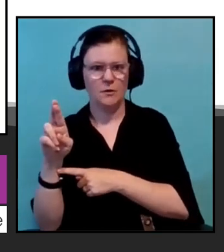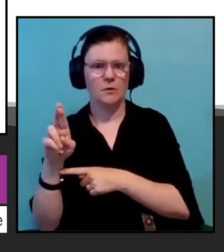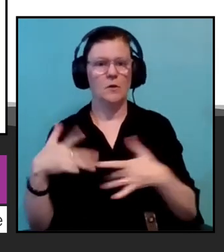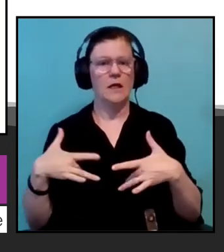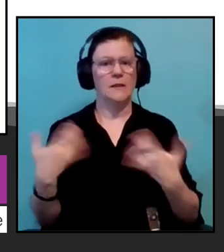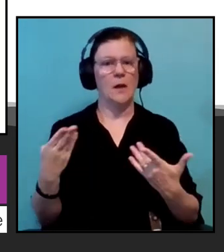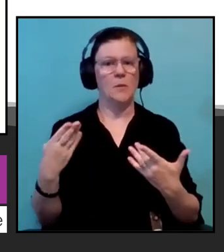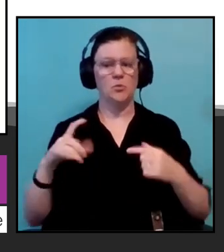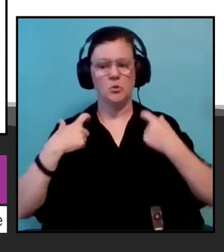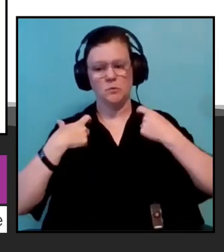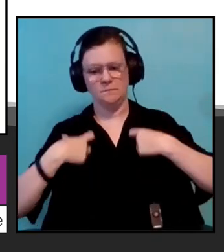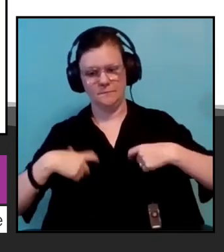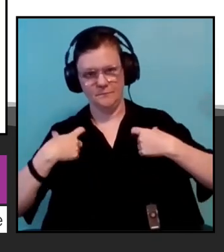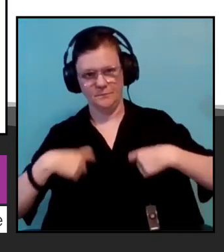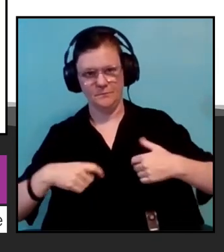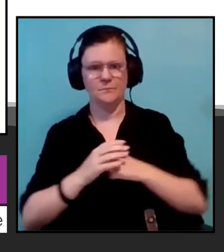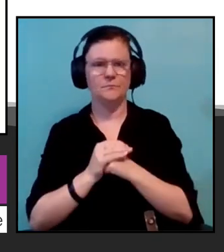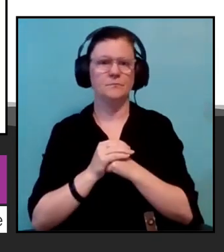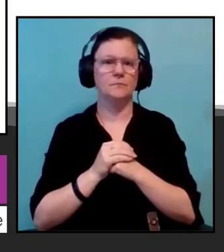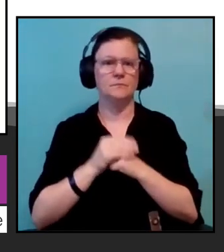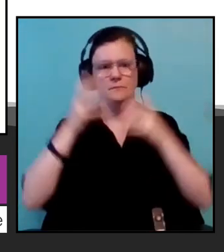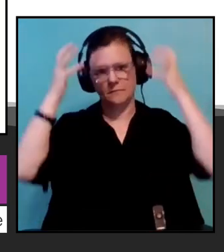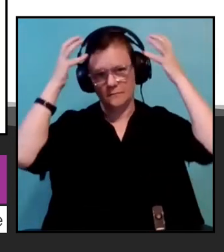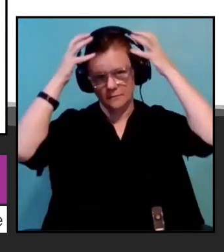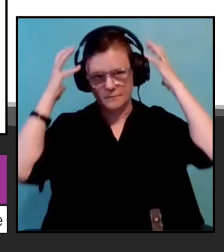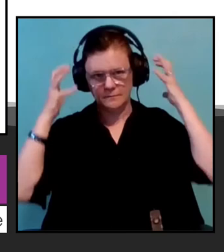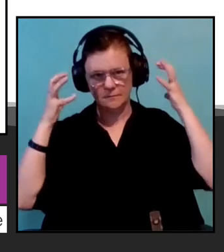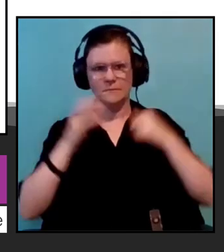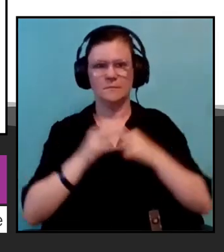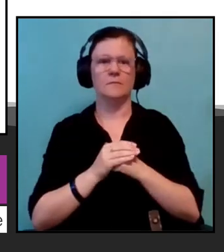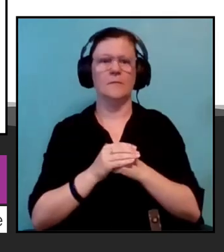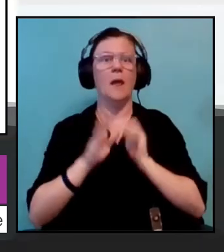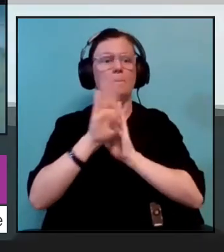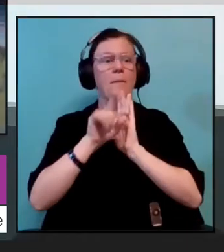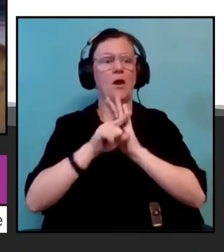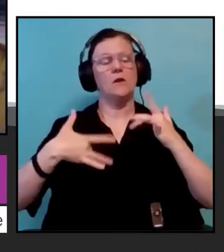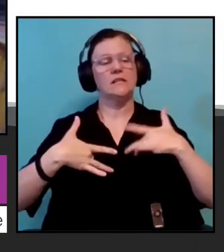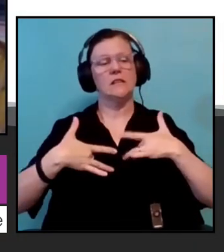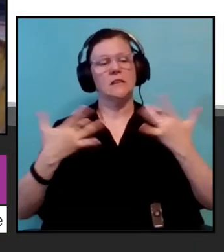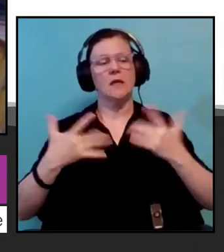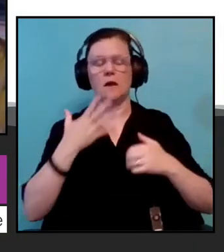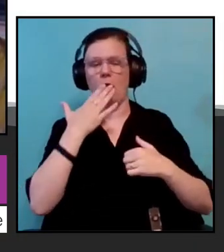light blue tank top. I'm wearing an afro, and I'm against a white background.